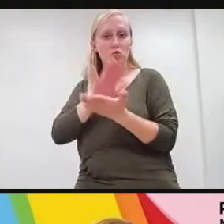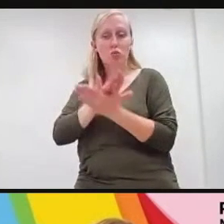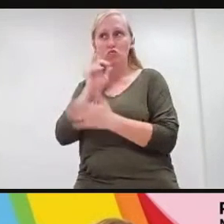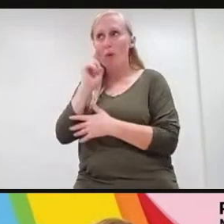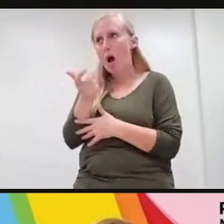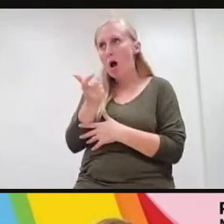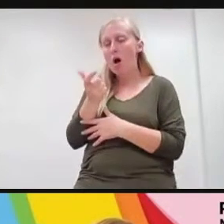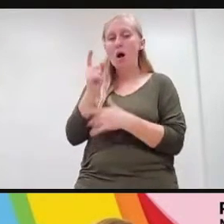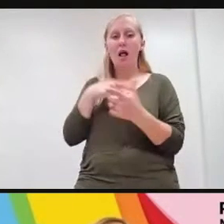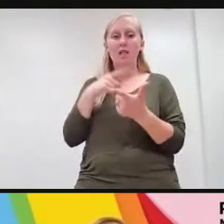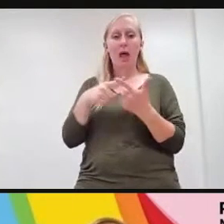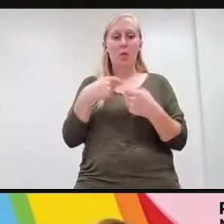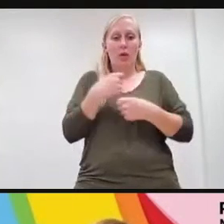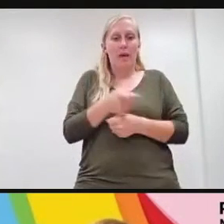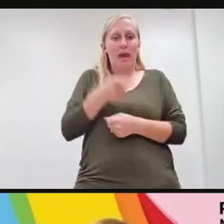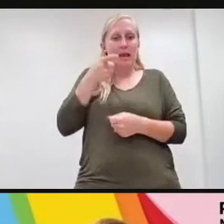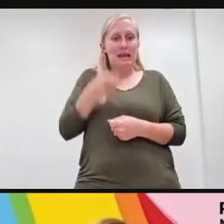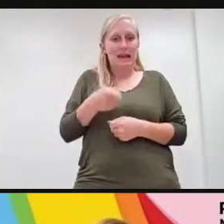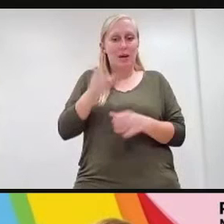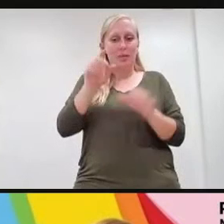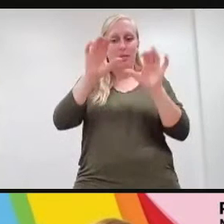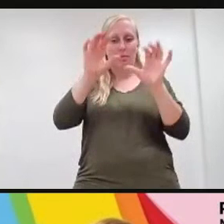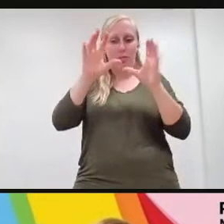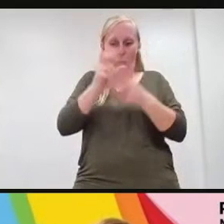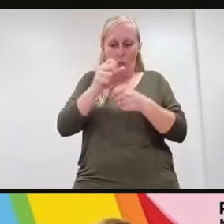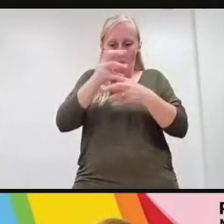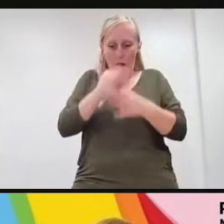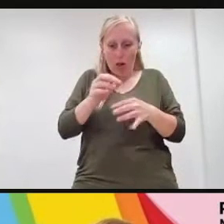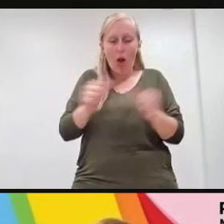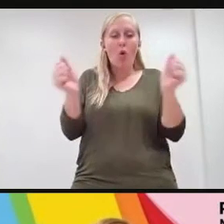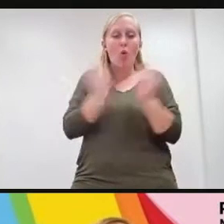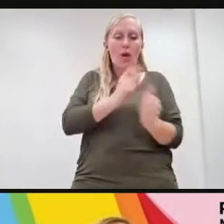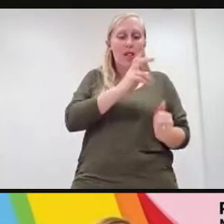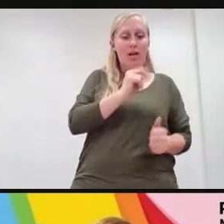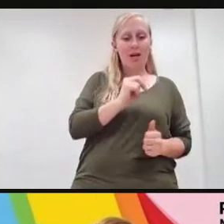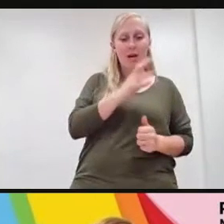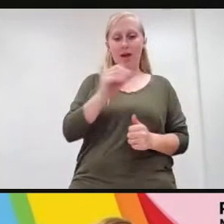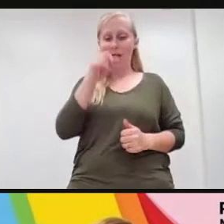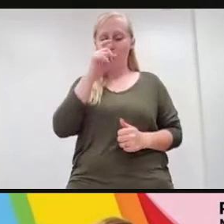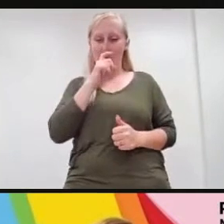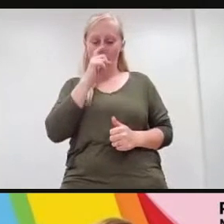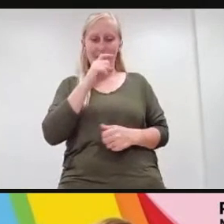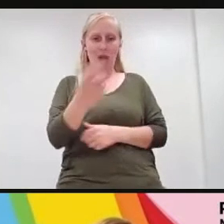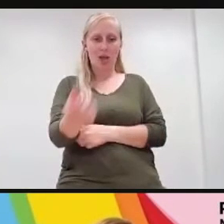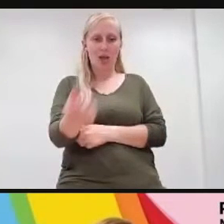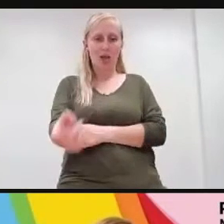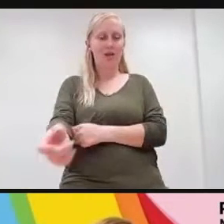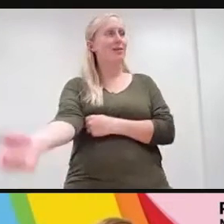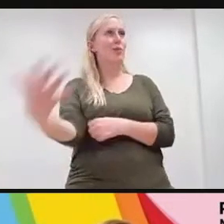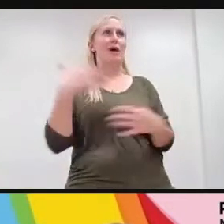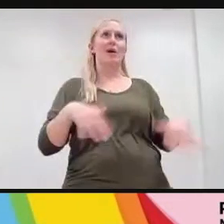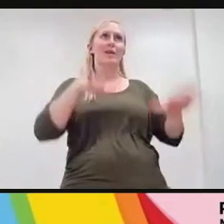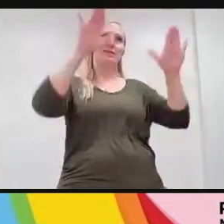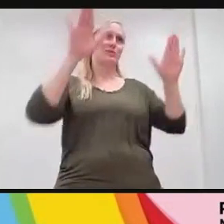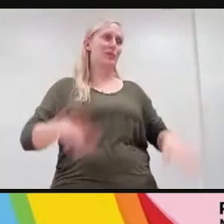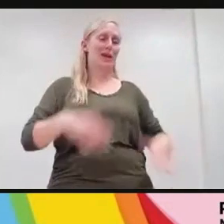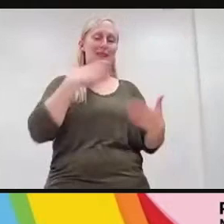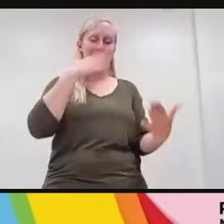Barnabas play with Ken and one of the Barbies. That is amazing. What a great story. Thank you so much for